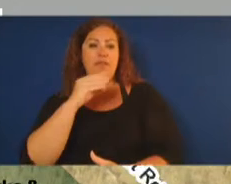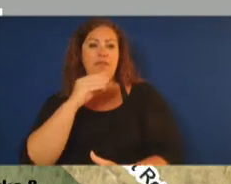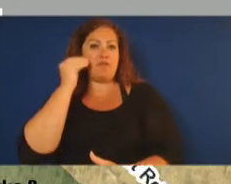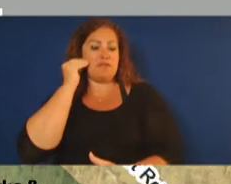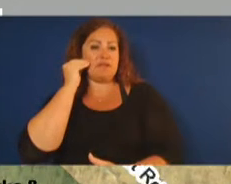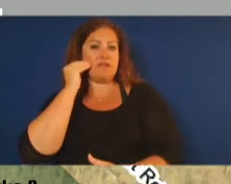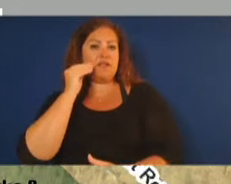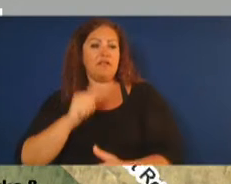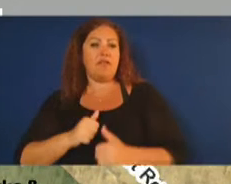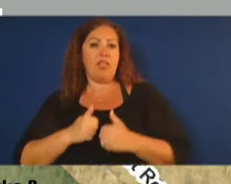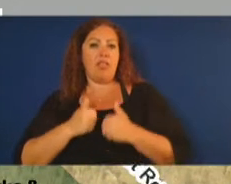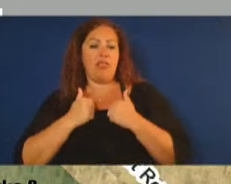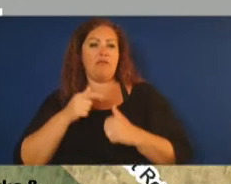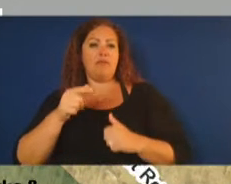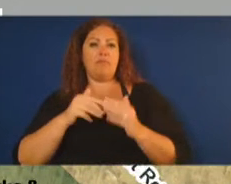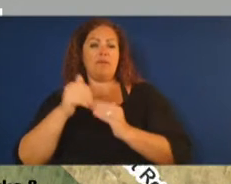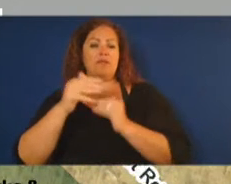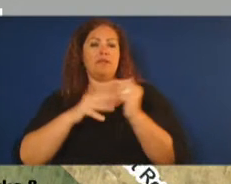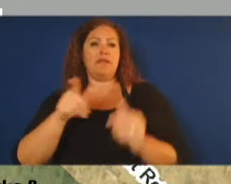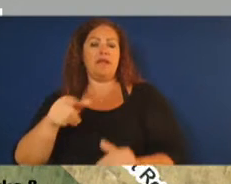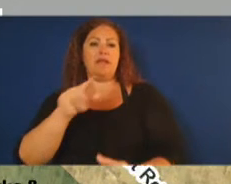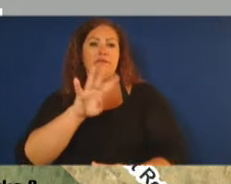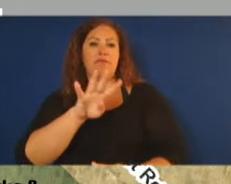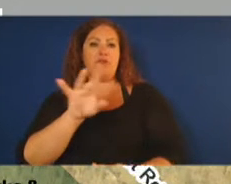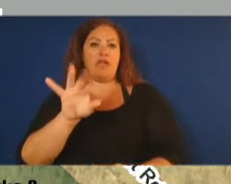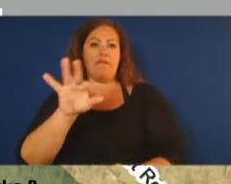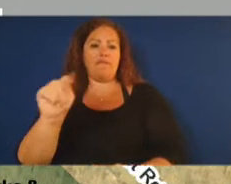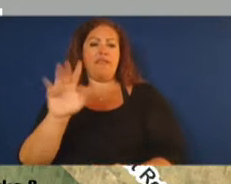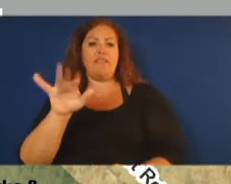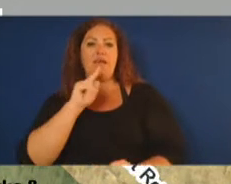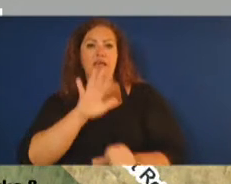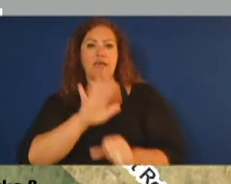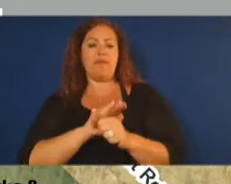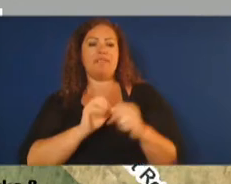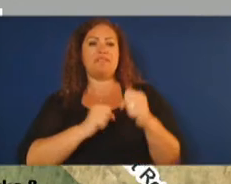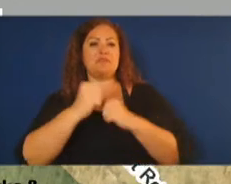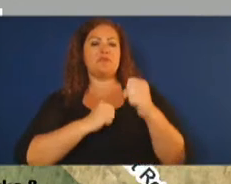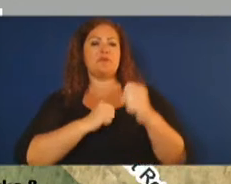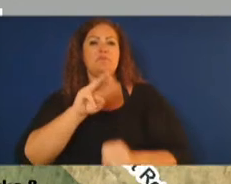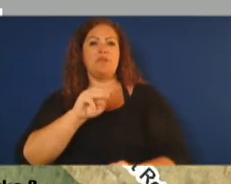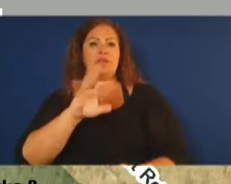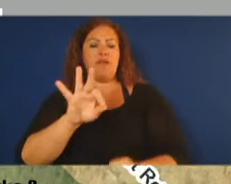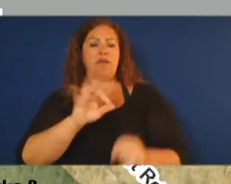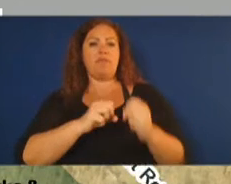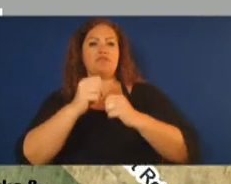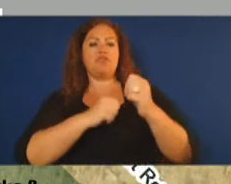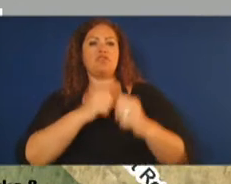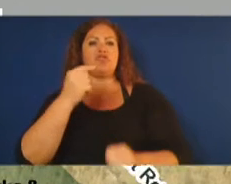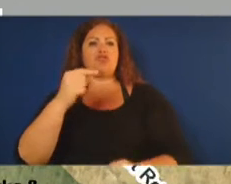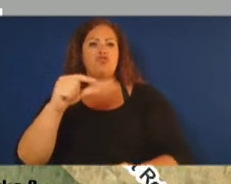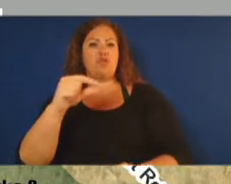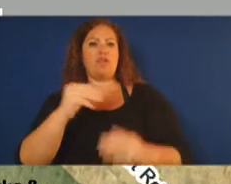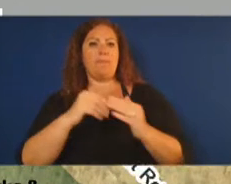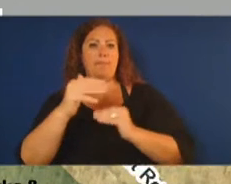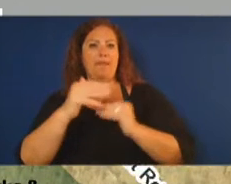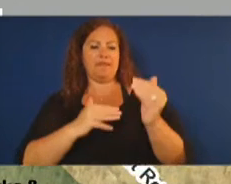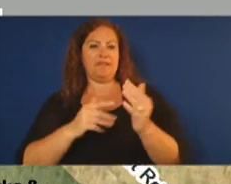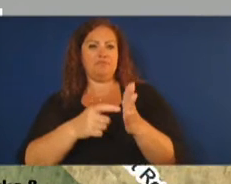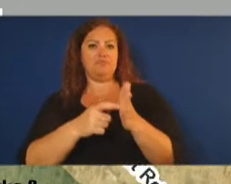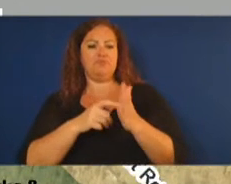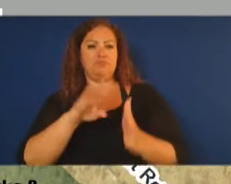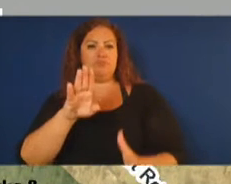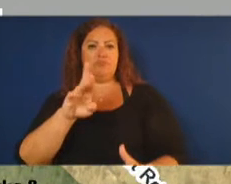building height of 48 ft uh does commit to construct uh multif family structures to meet Green Building standard bronze